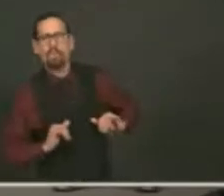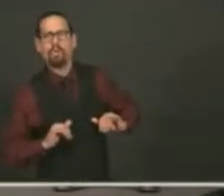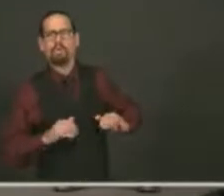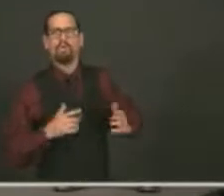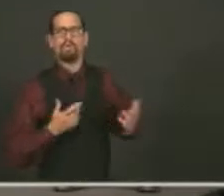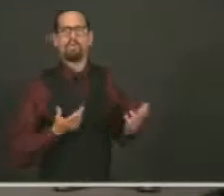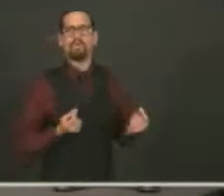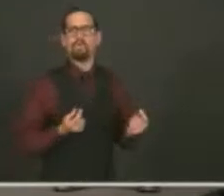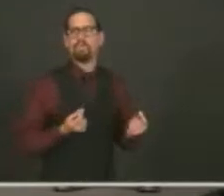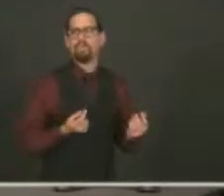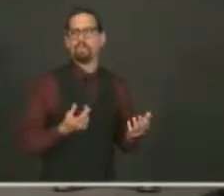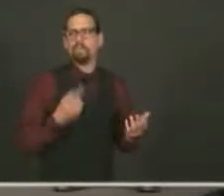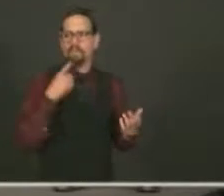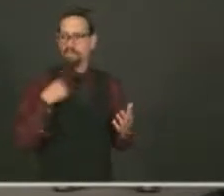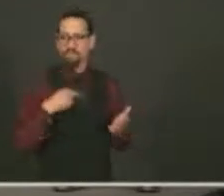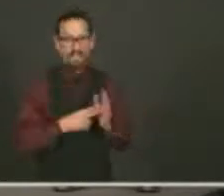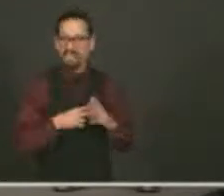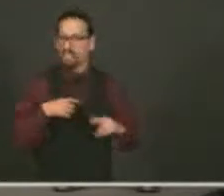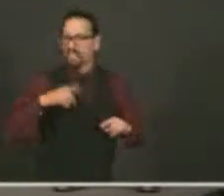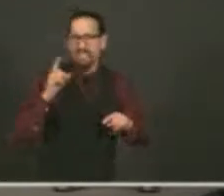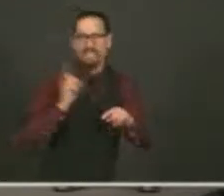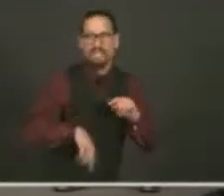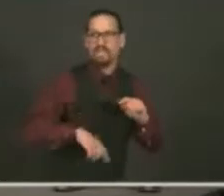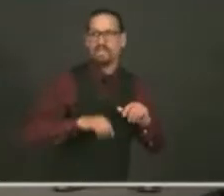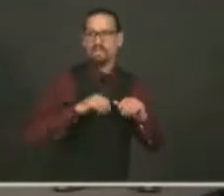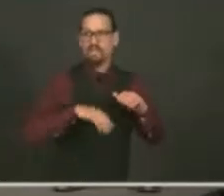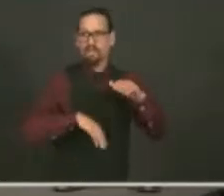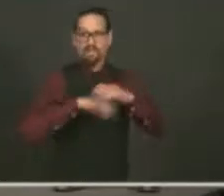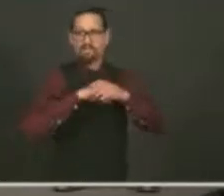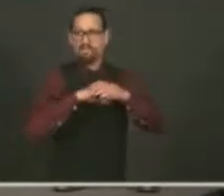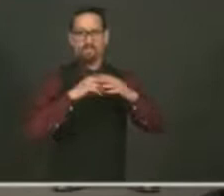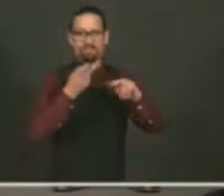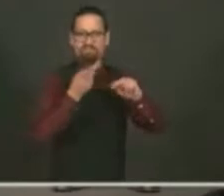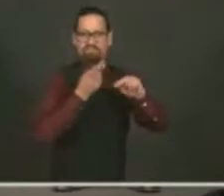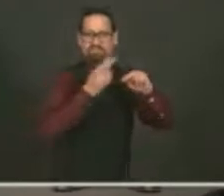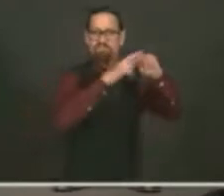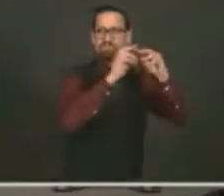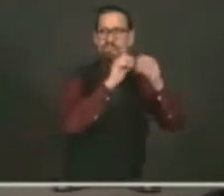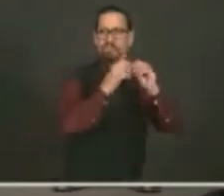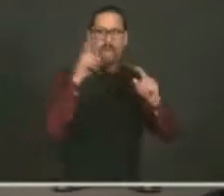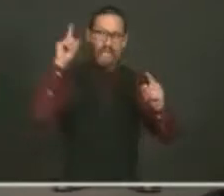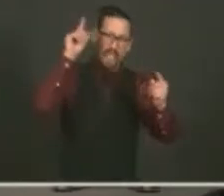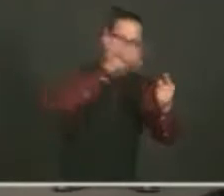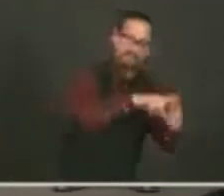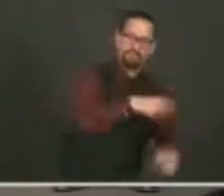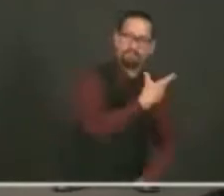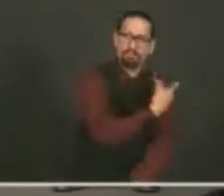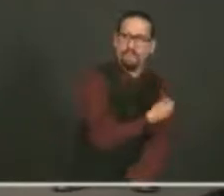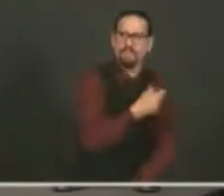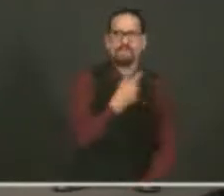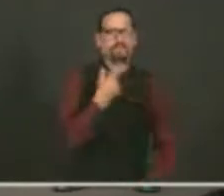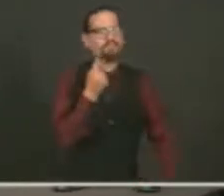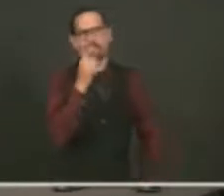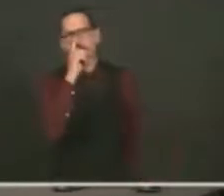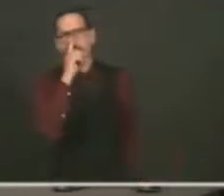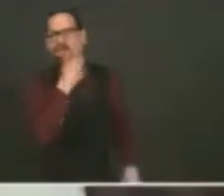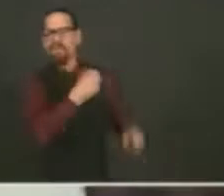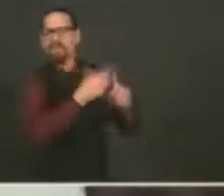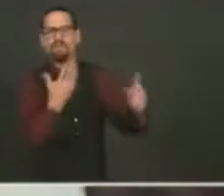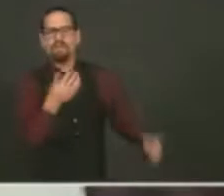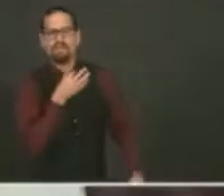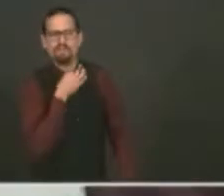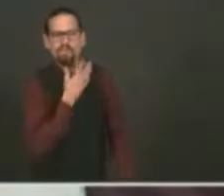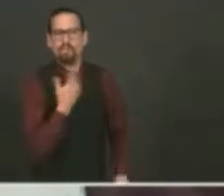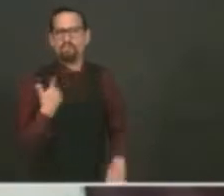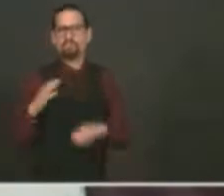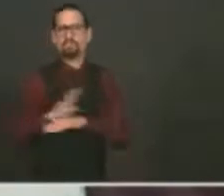I don't think we're going to be able to move to larger numbers until maybe we have a vaccine. So can you speak to that, to that industry? Mm-hmm,